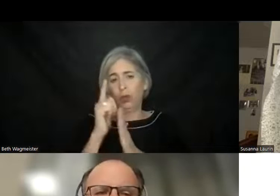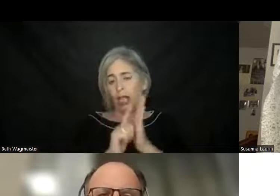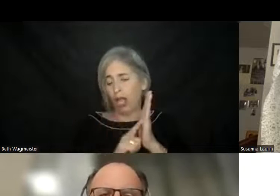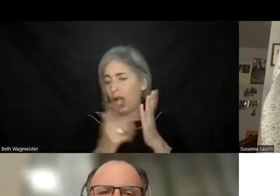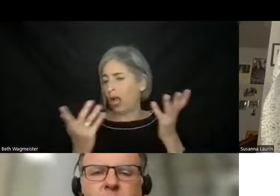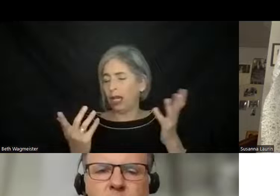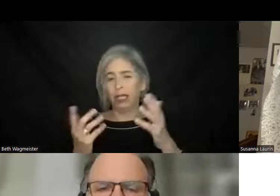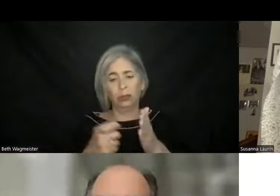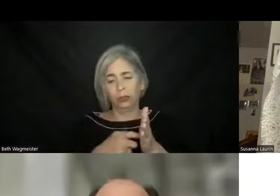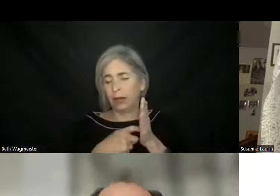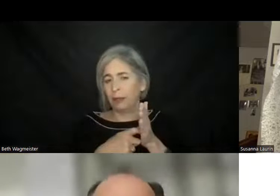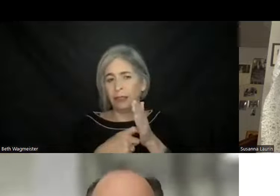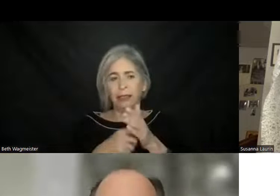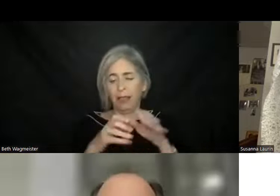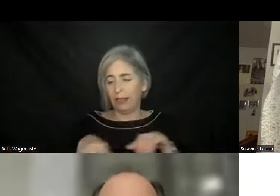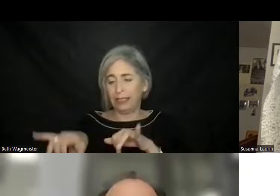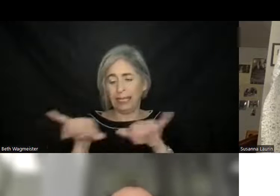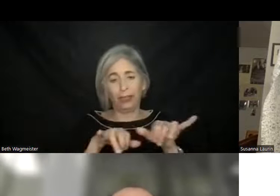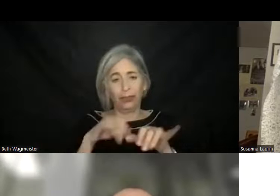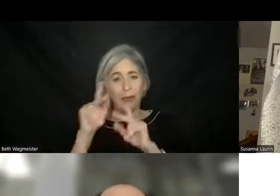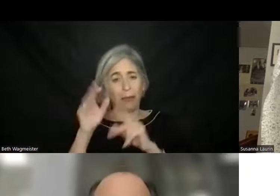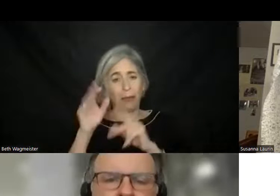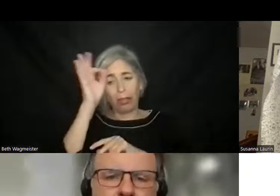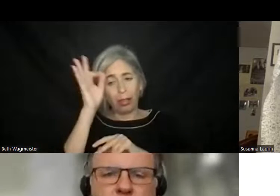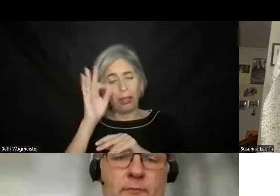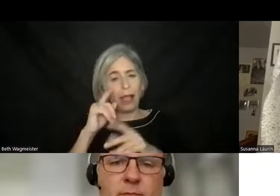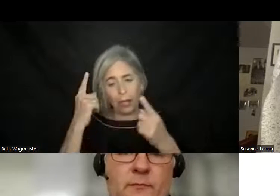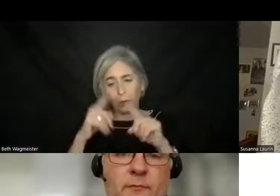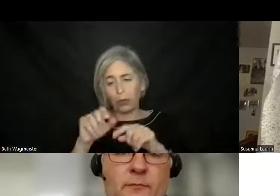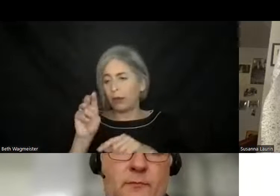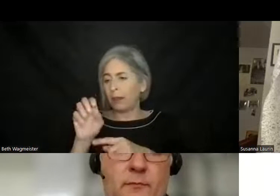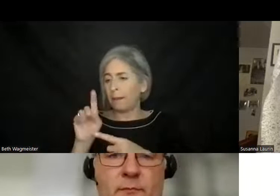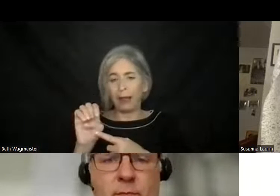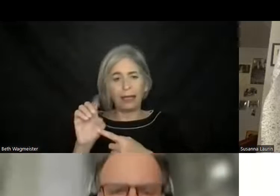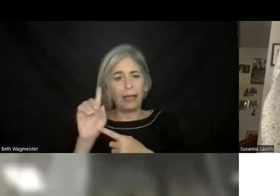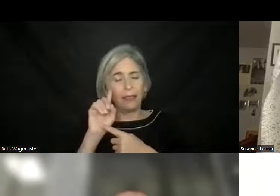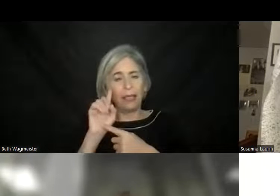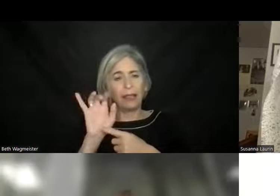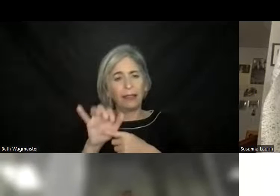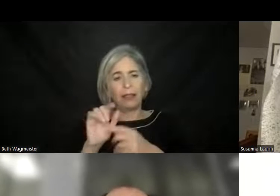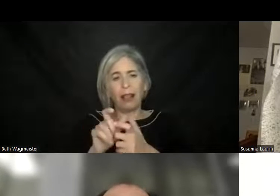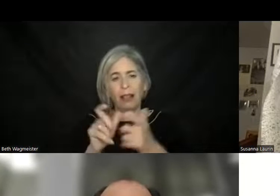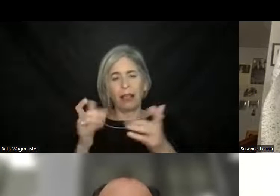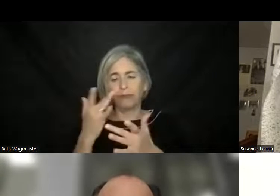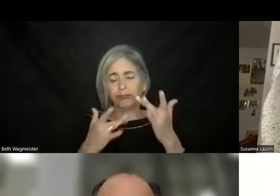legal requirements and of the standards. So I agree with Mike said. I think is that there's a lack of